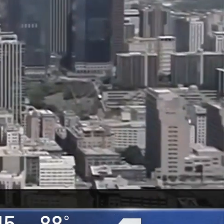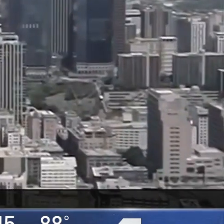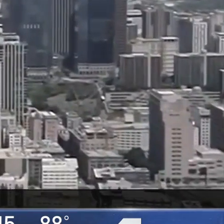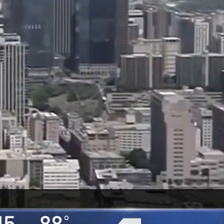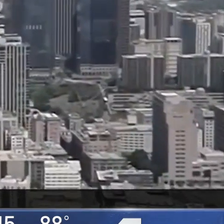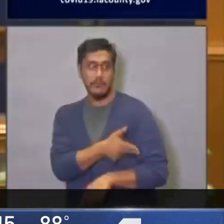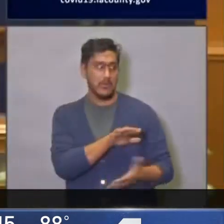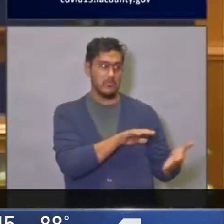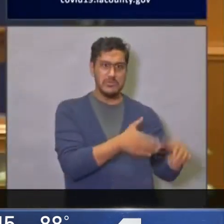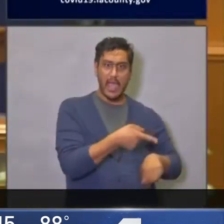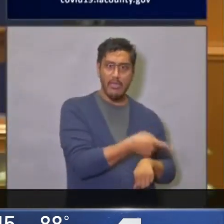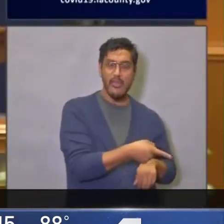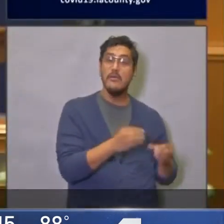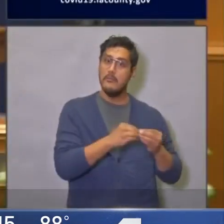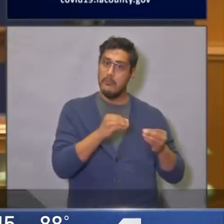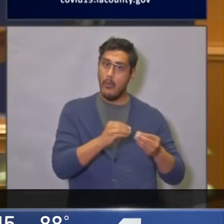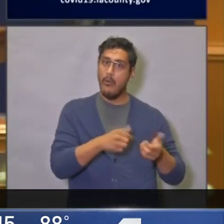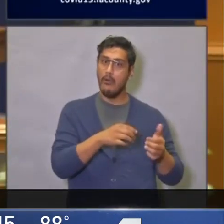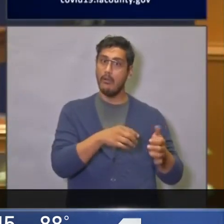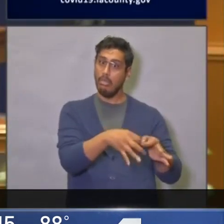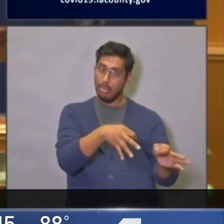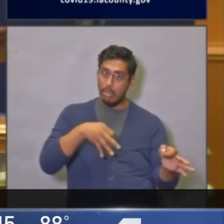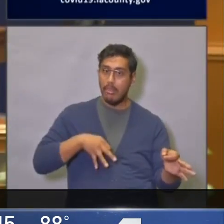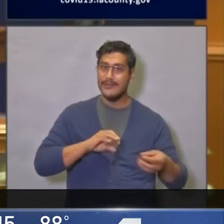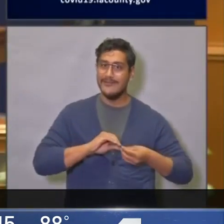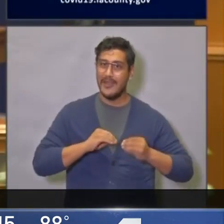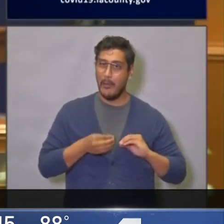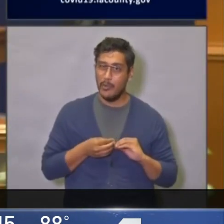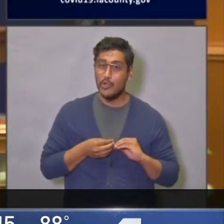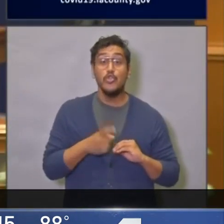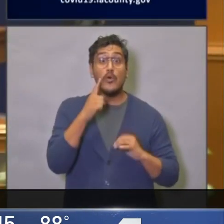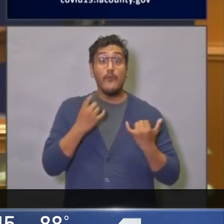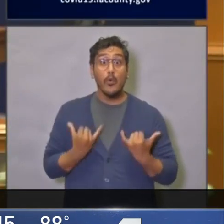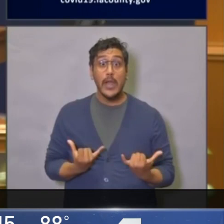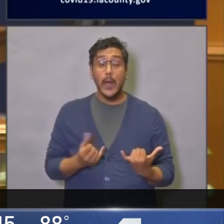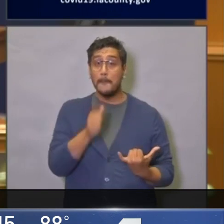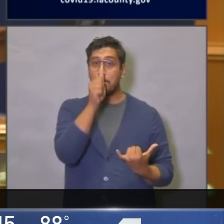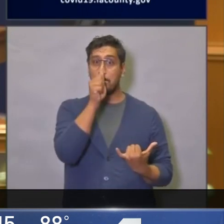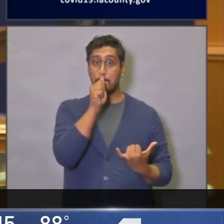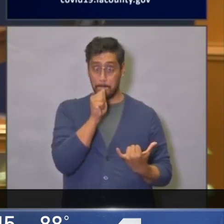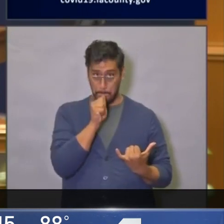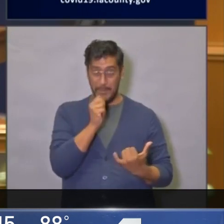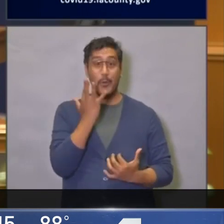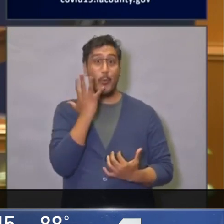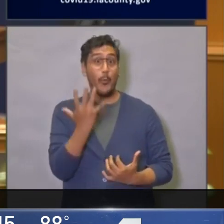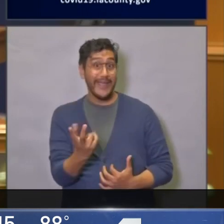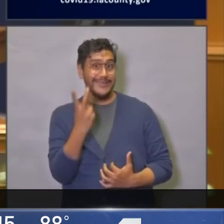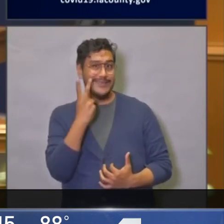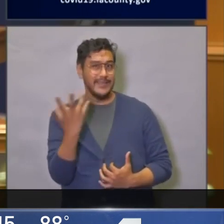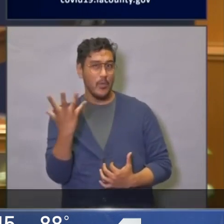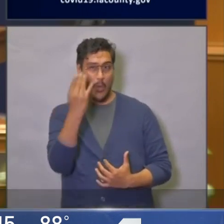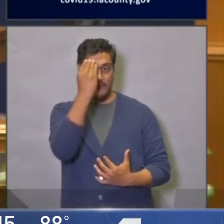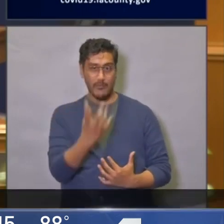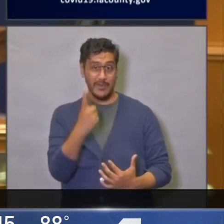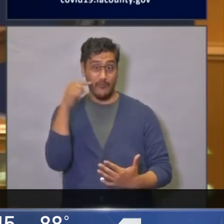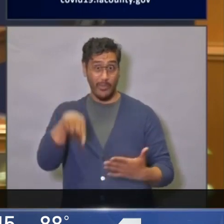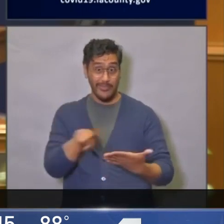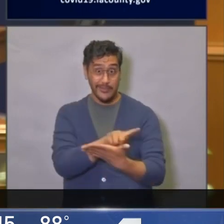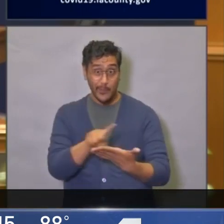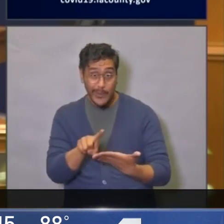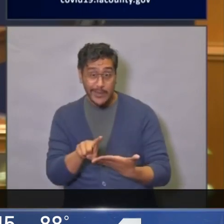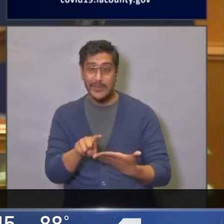further reopening. We want to wait and look at this full week of testing data so we see our new case